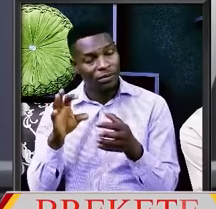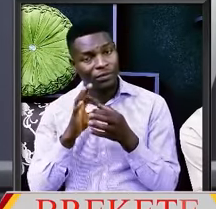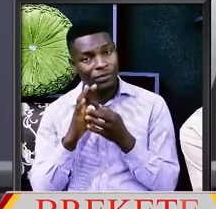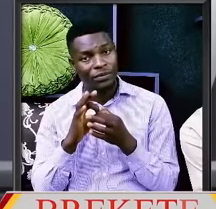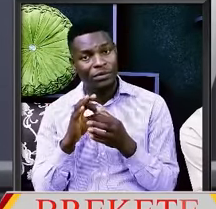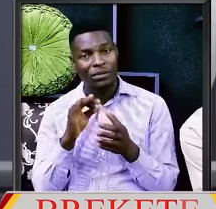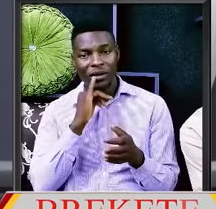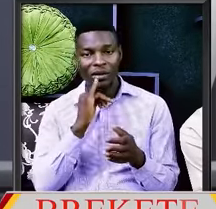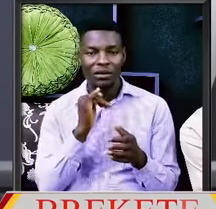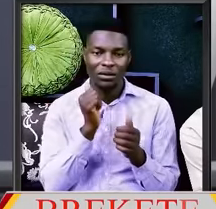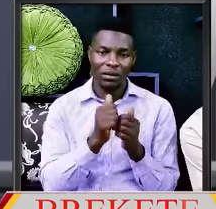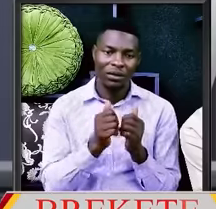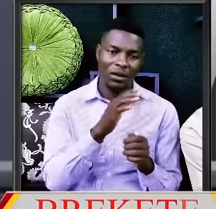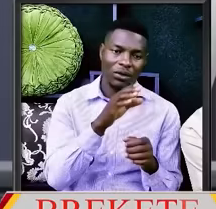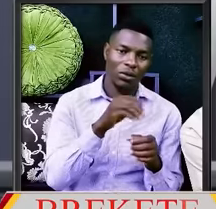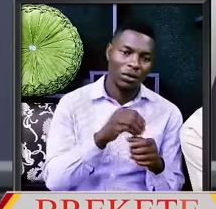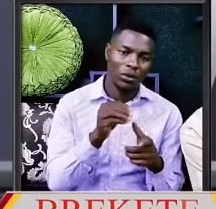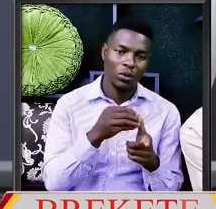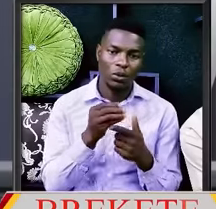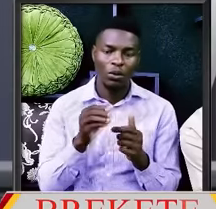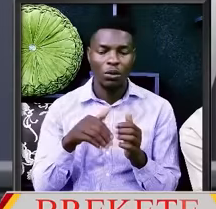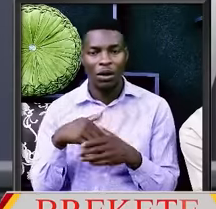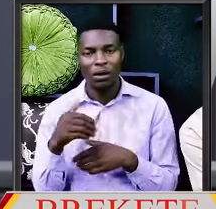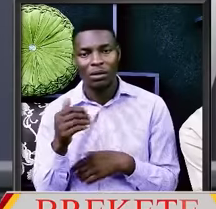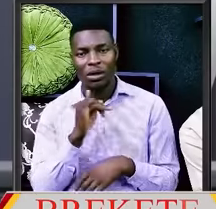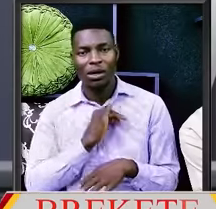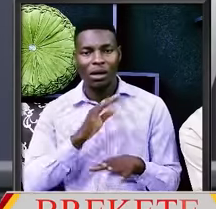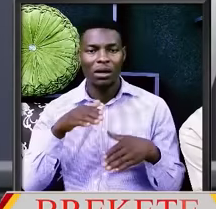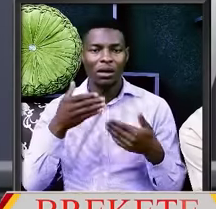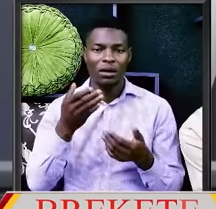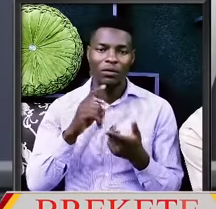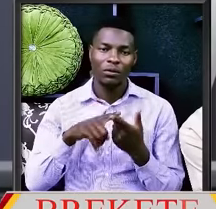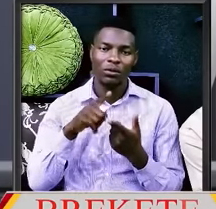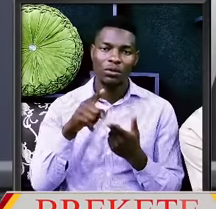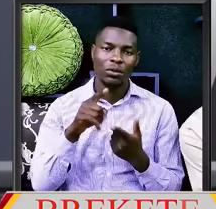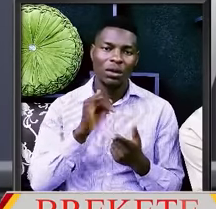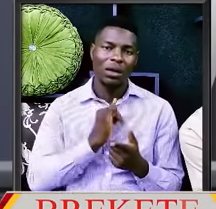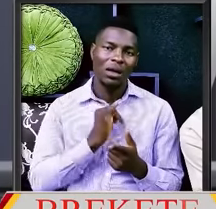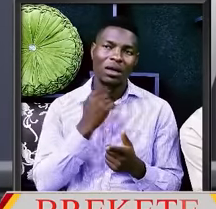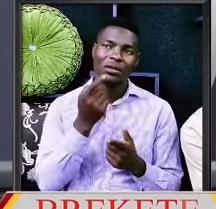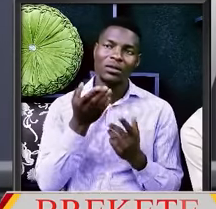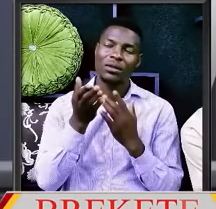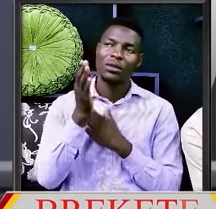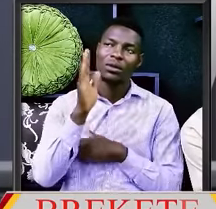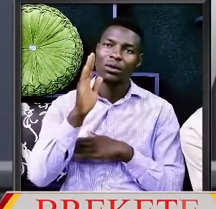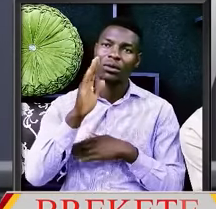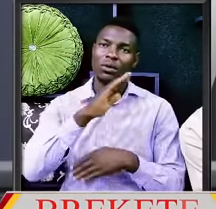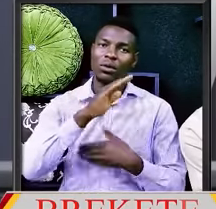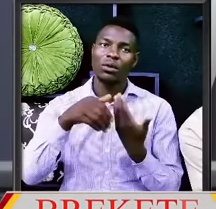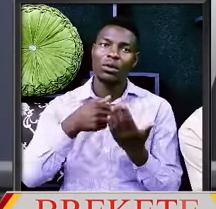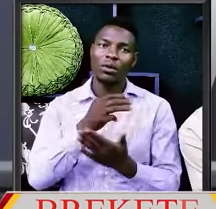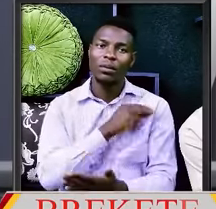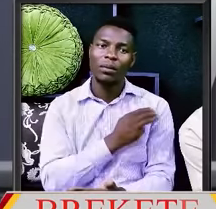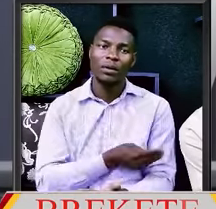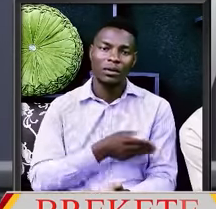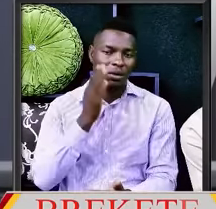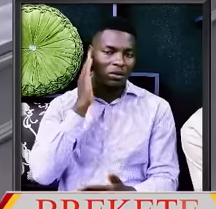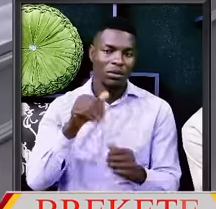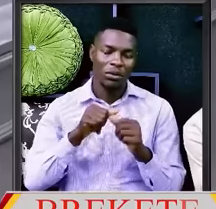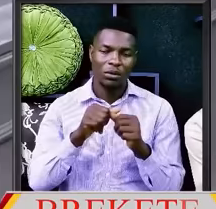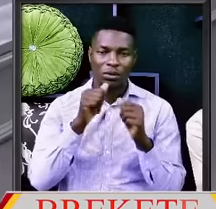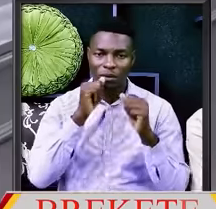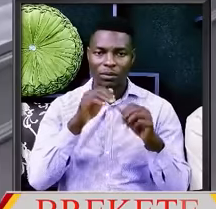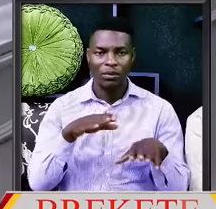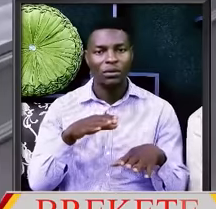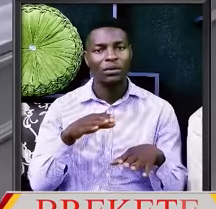be in or you out. So I give it to you, sir, and I say God Almighty will continue to bless you. Amen.